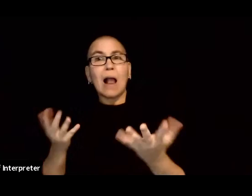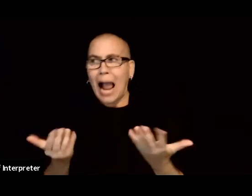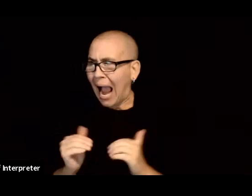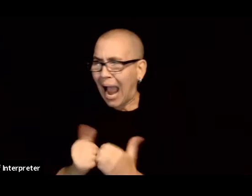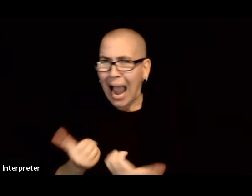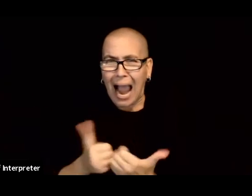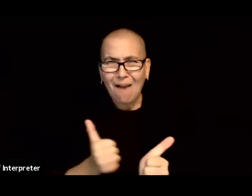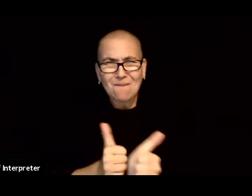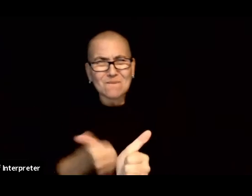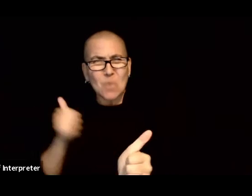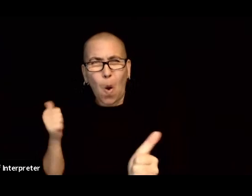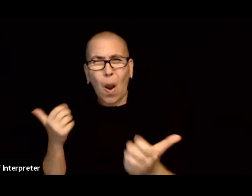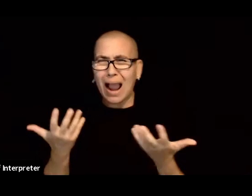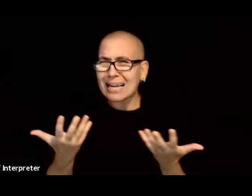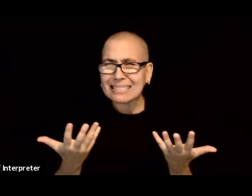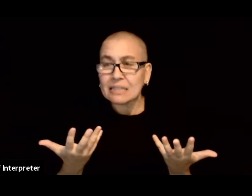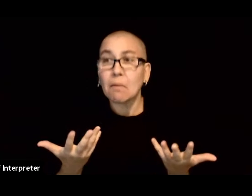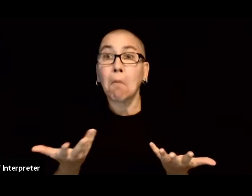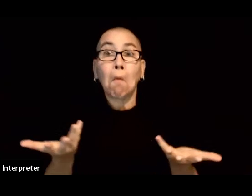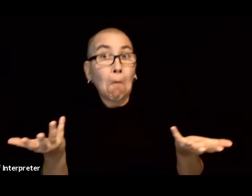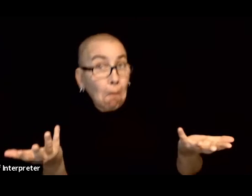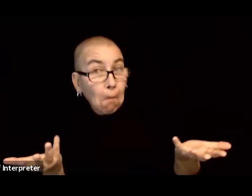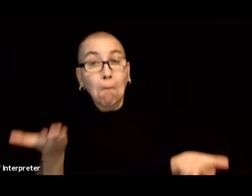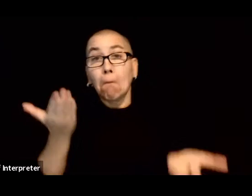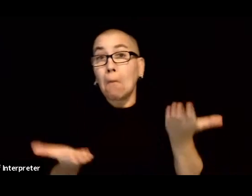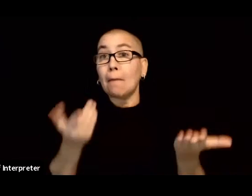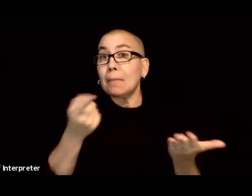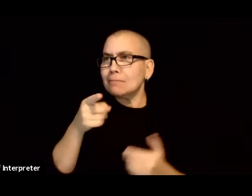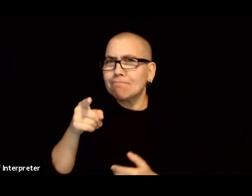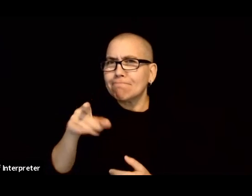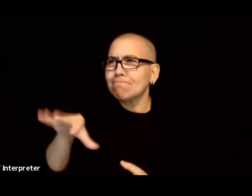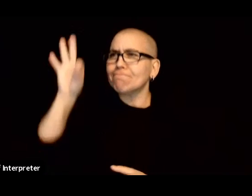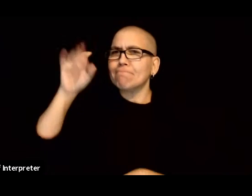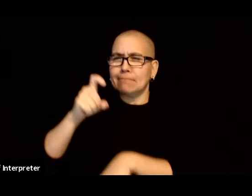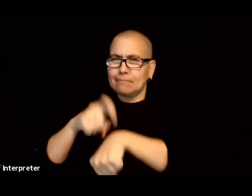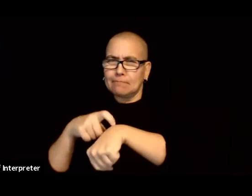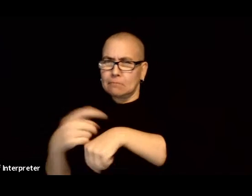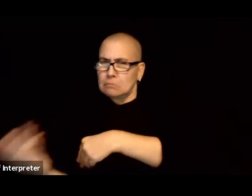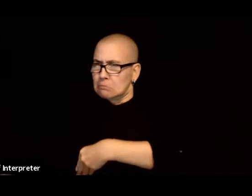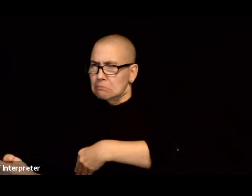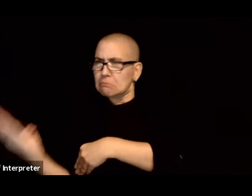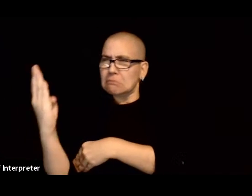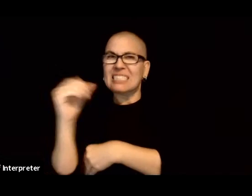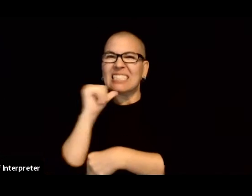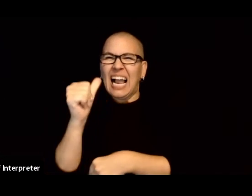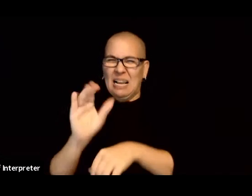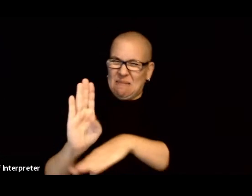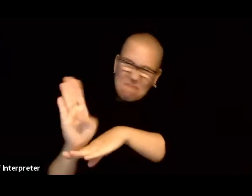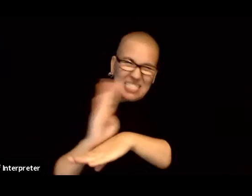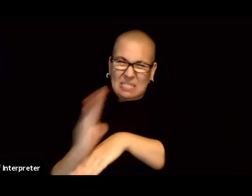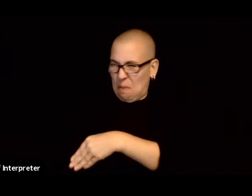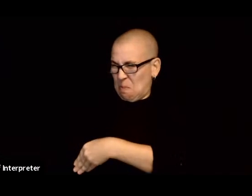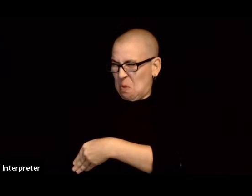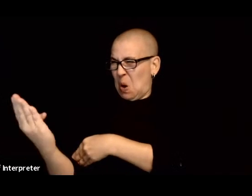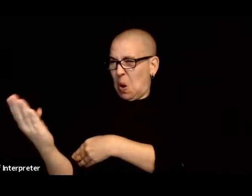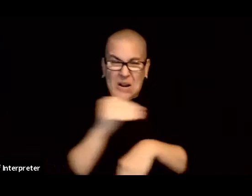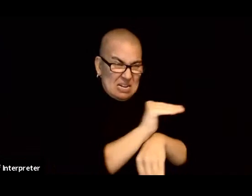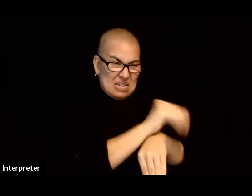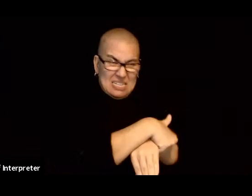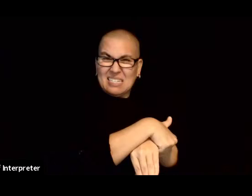at off-peak times, such as mid-morning. Stay at least 6 feet away from others, wear a